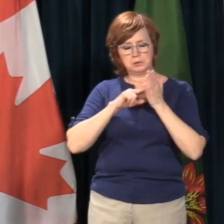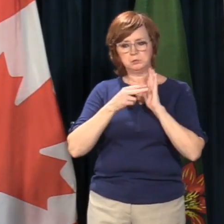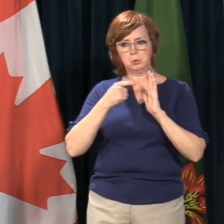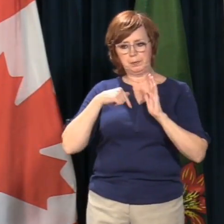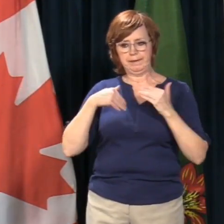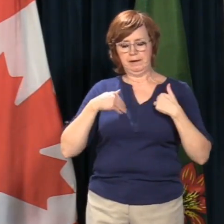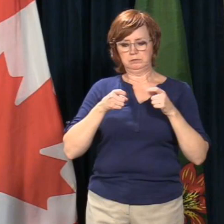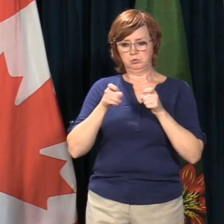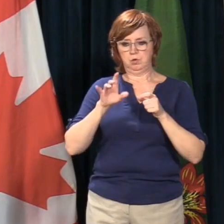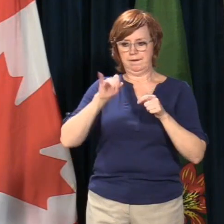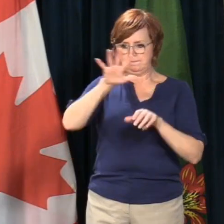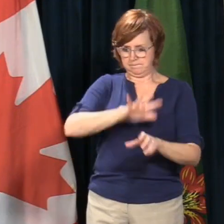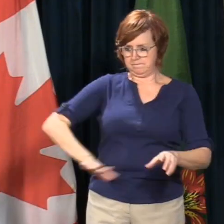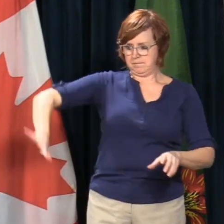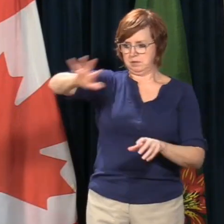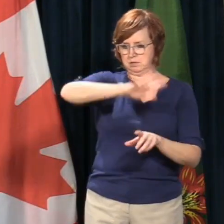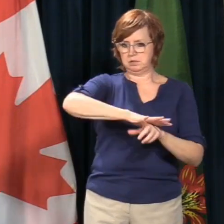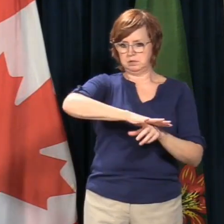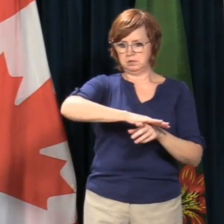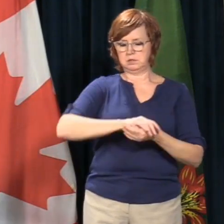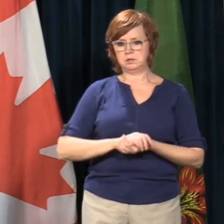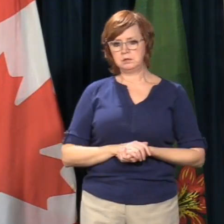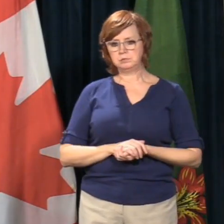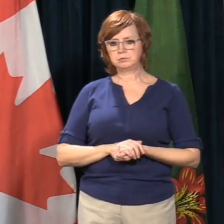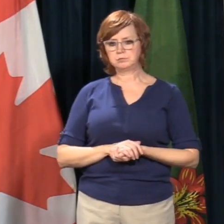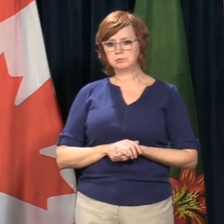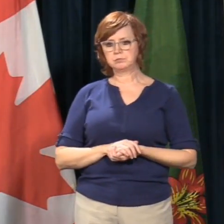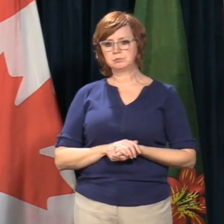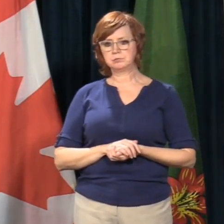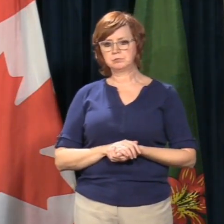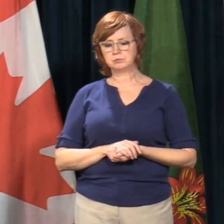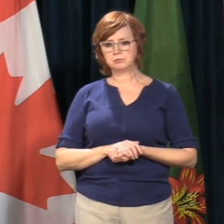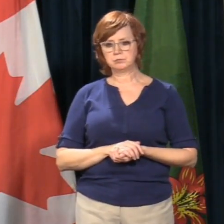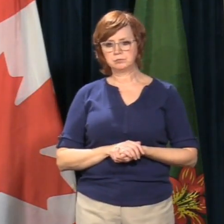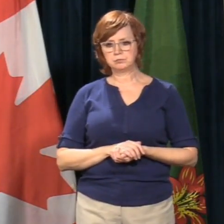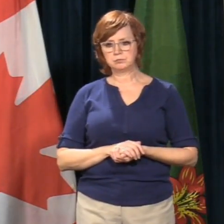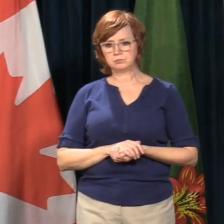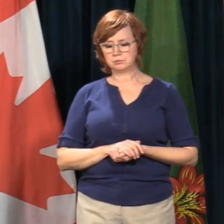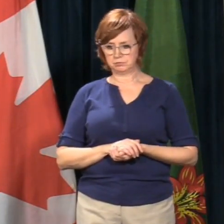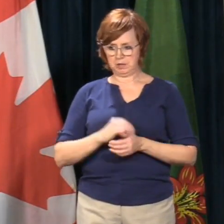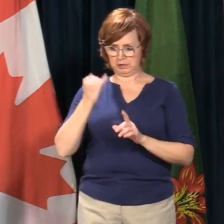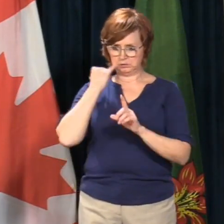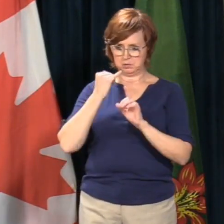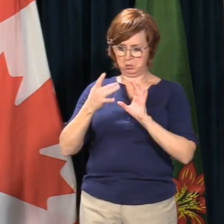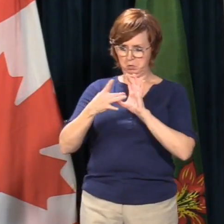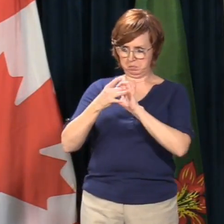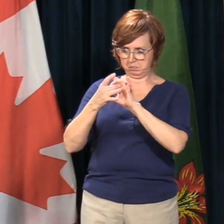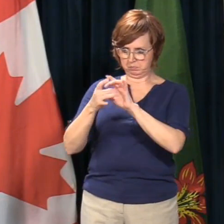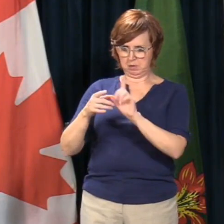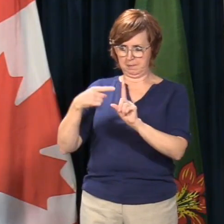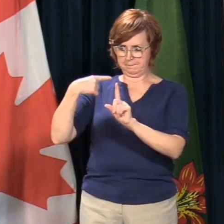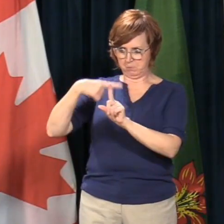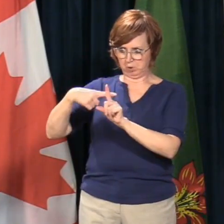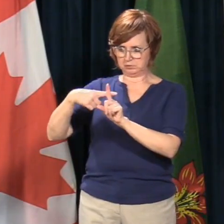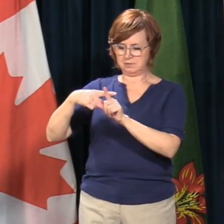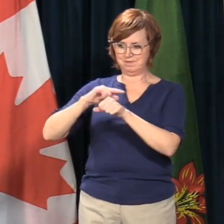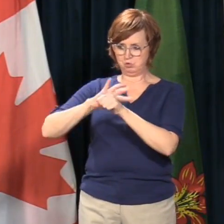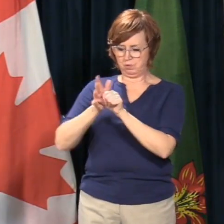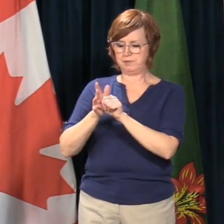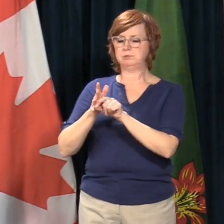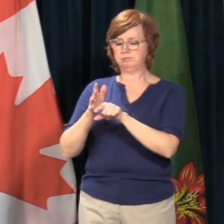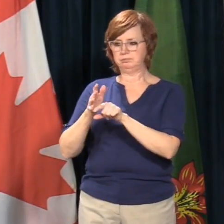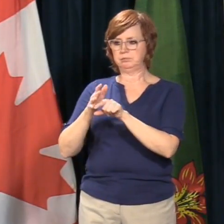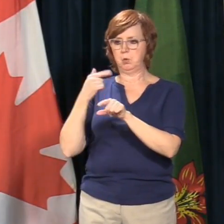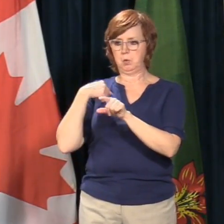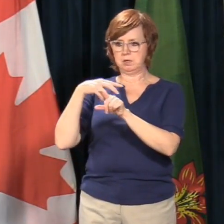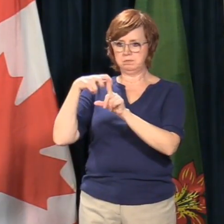source, and then whenever any case that can come positive during our contact tracing, it is within, like we find